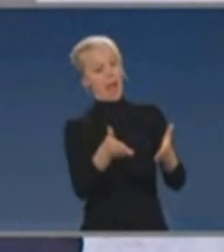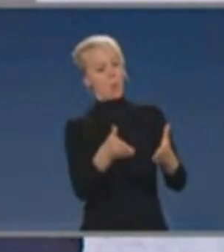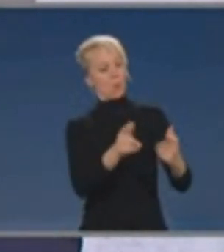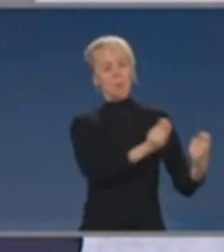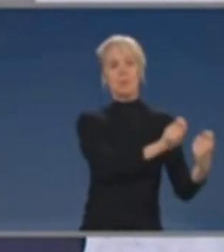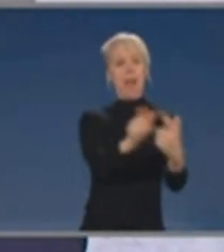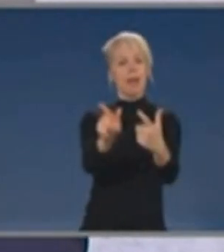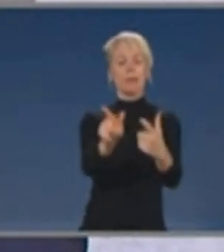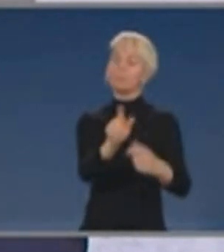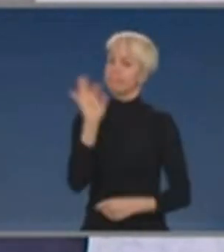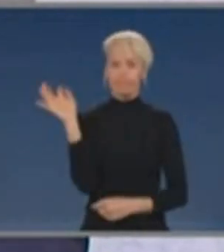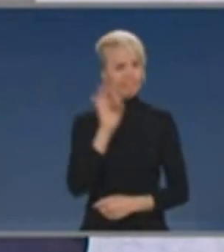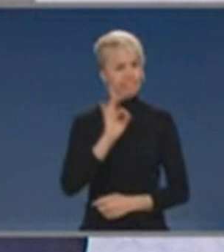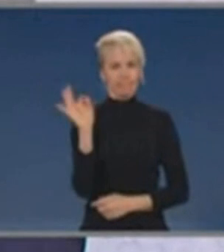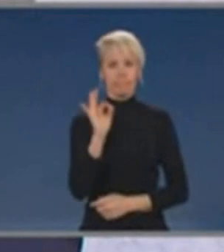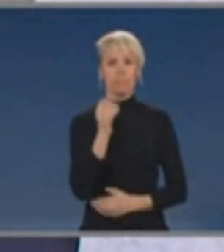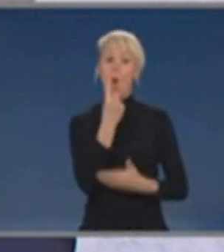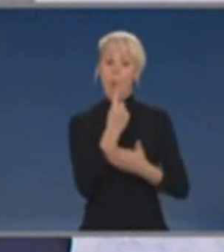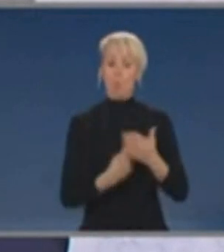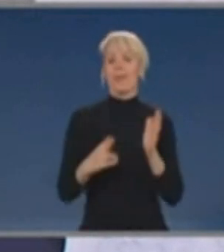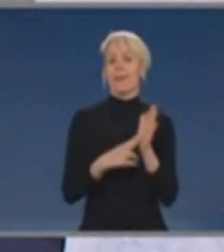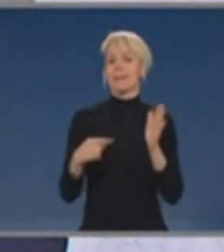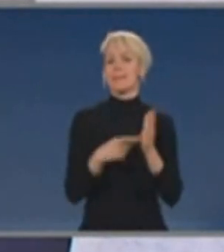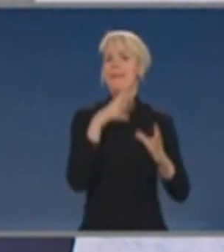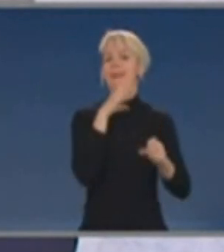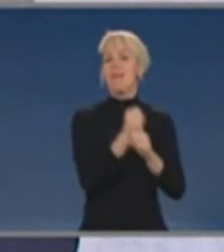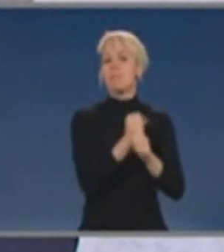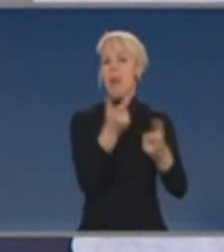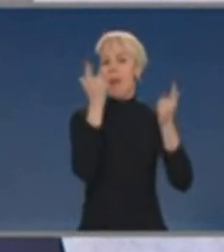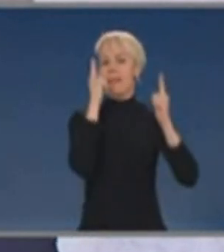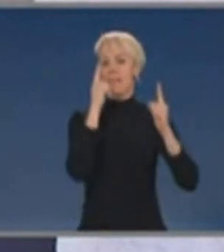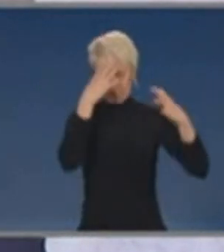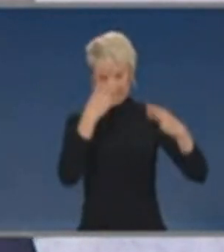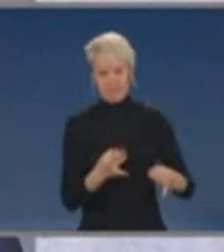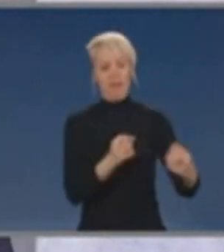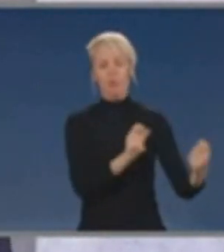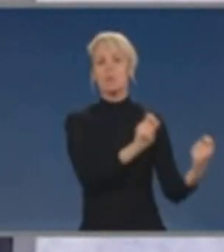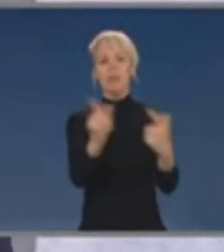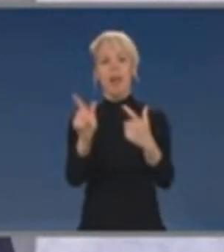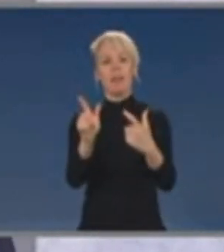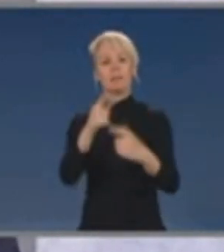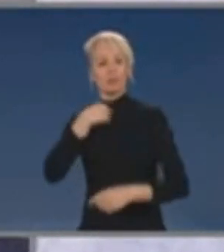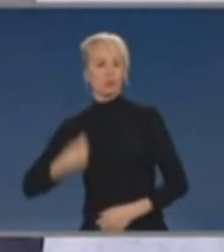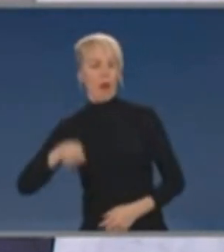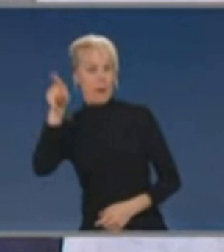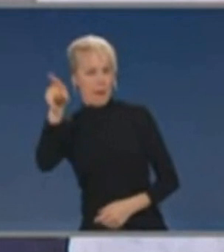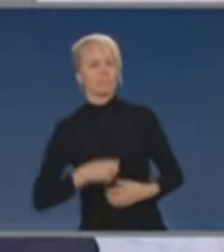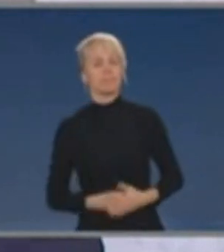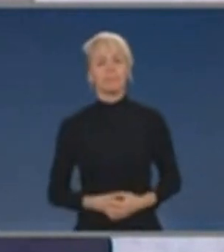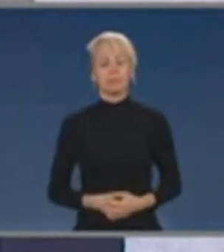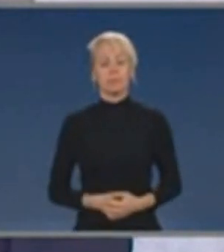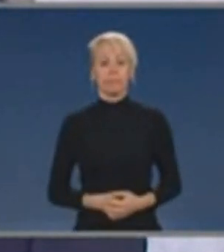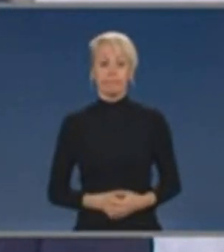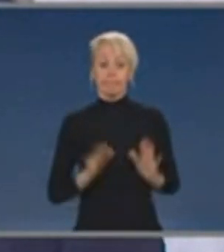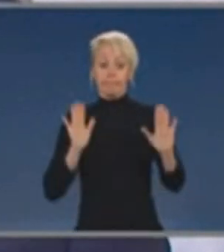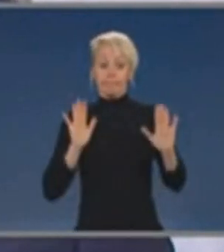sold solely on the basis of the decision of the Northern Territory government. And the wisdom of that decision or